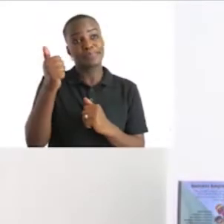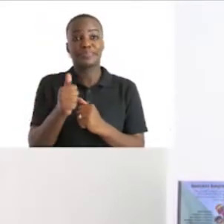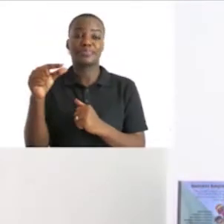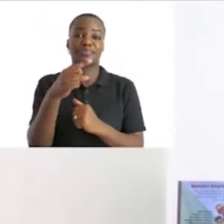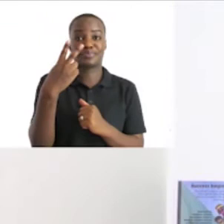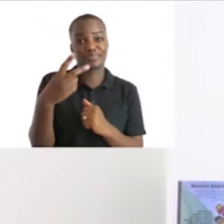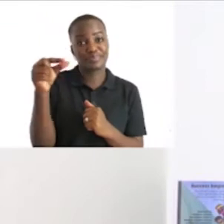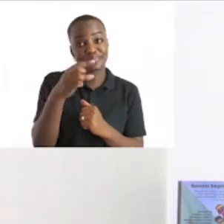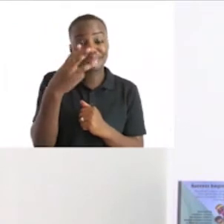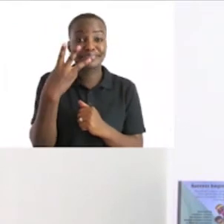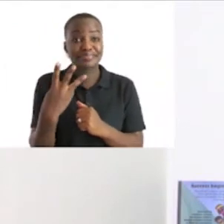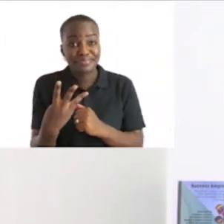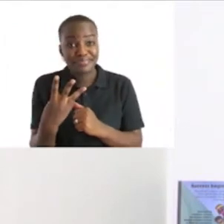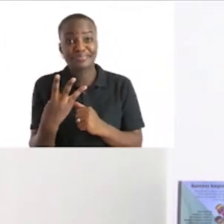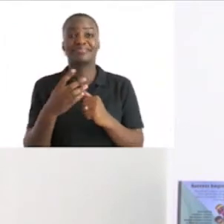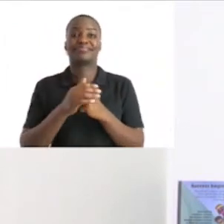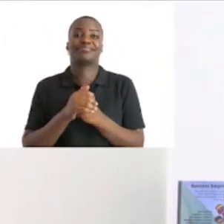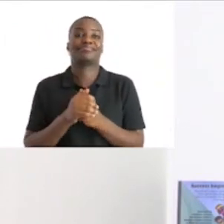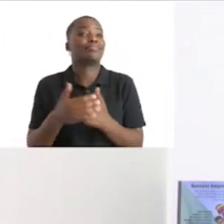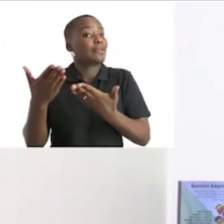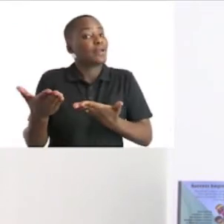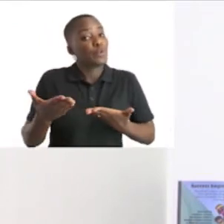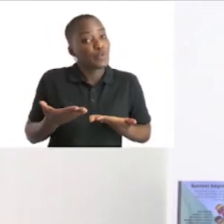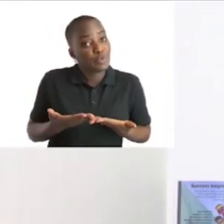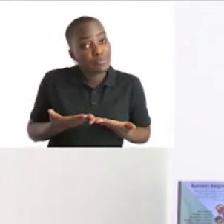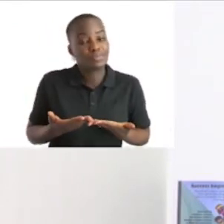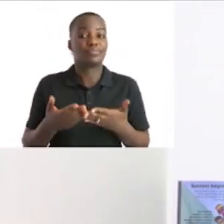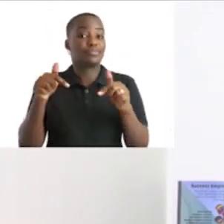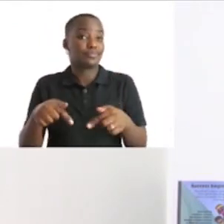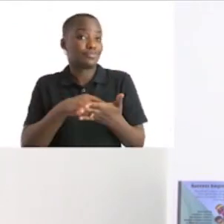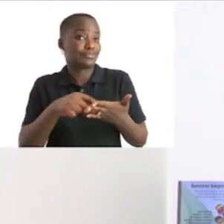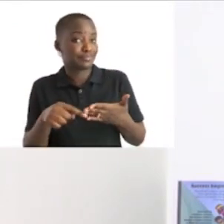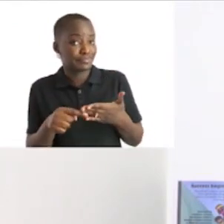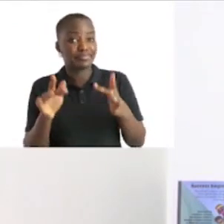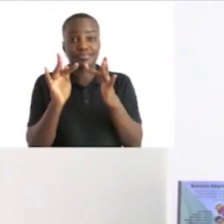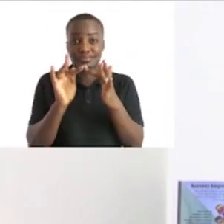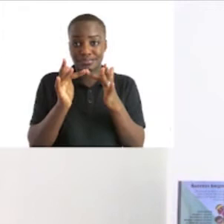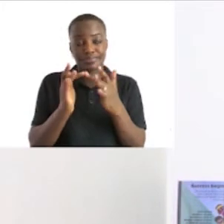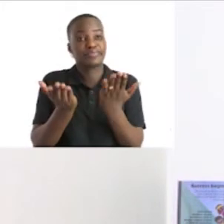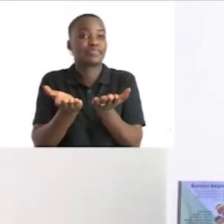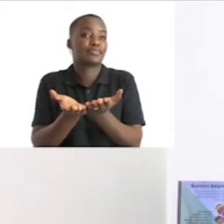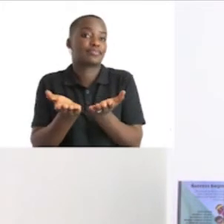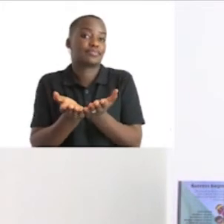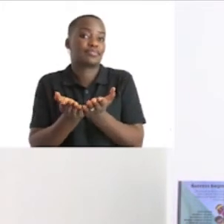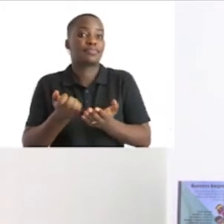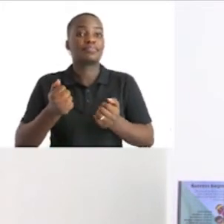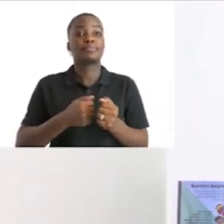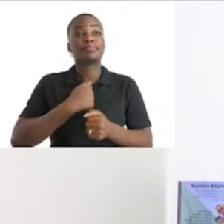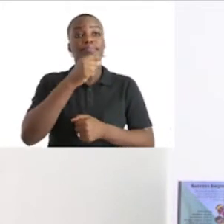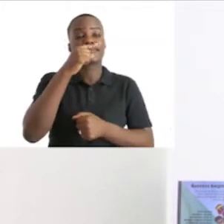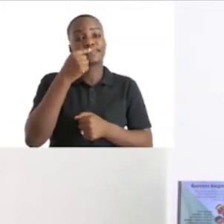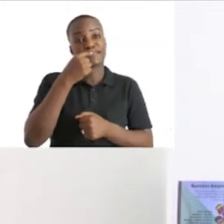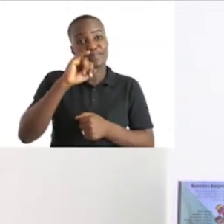Hello, grade 2s and 3s. Welcome to this week, My Zone Online School. My